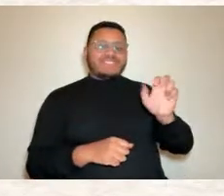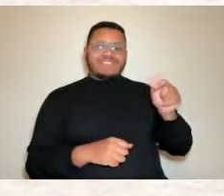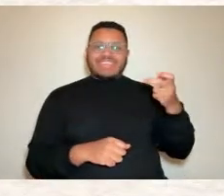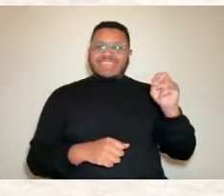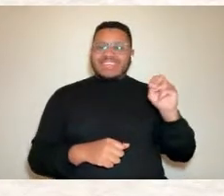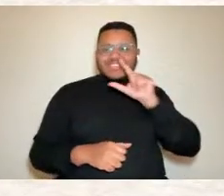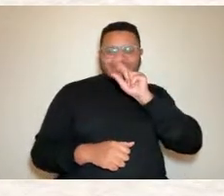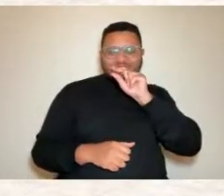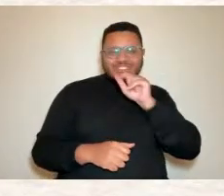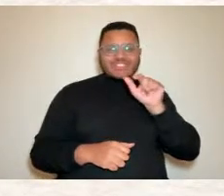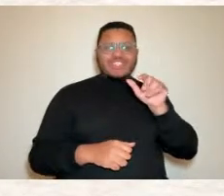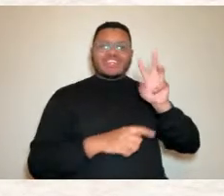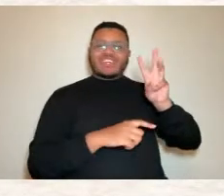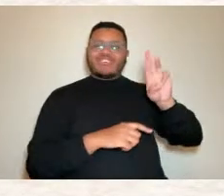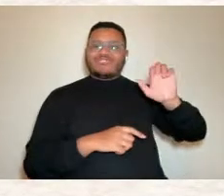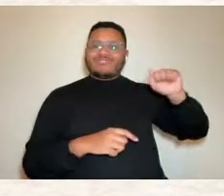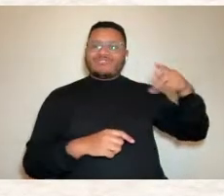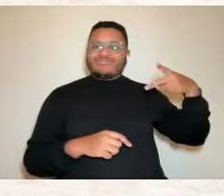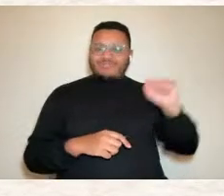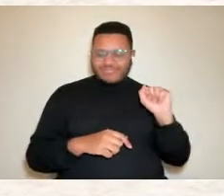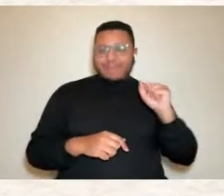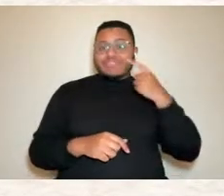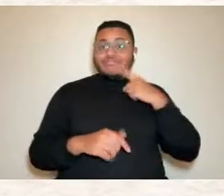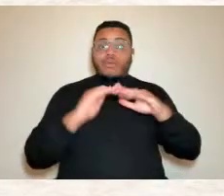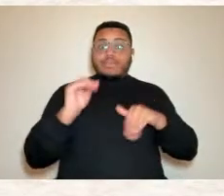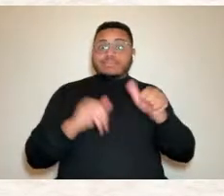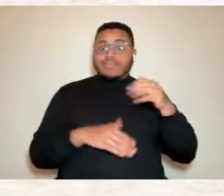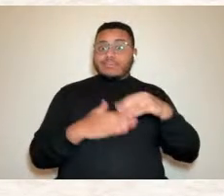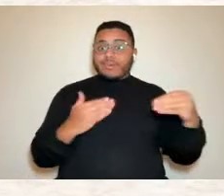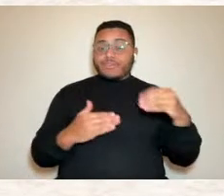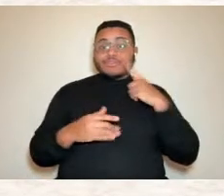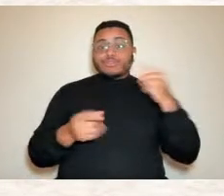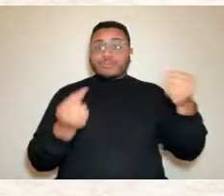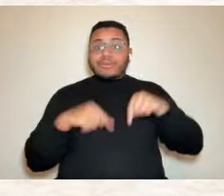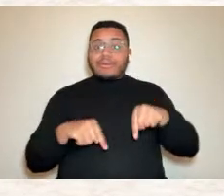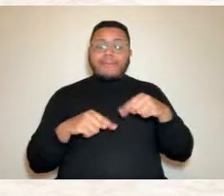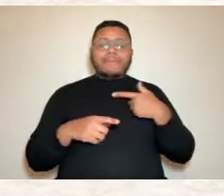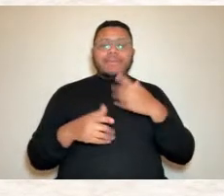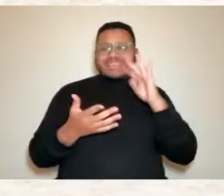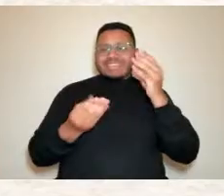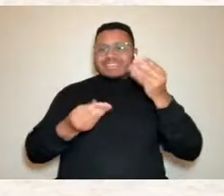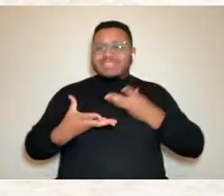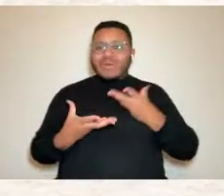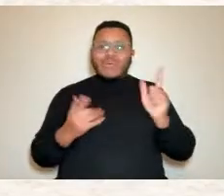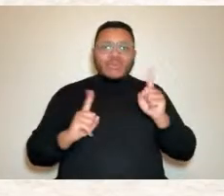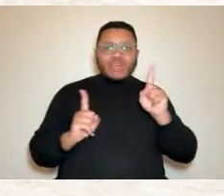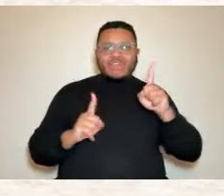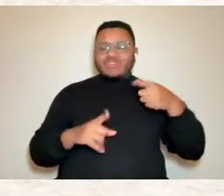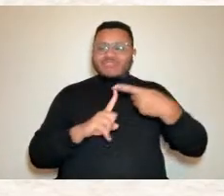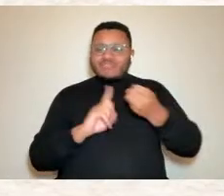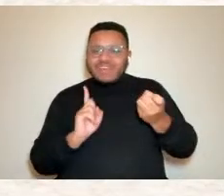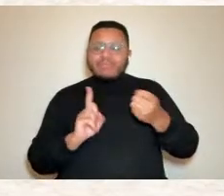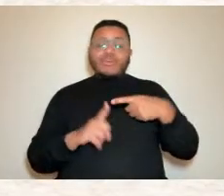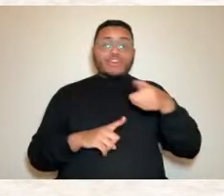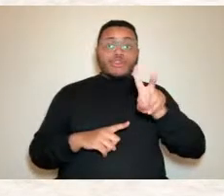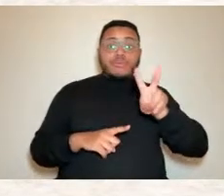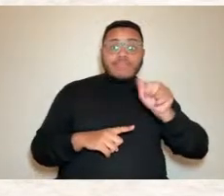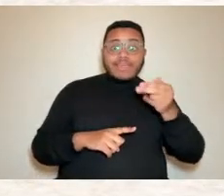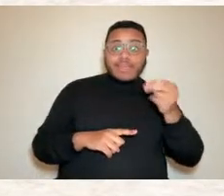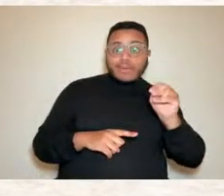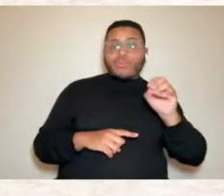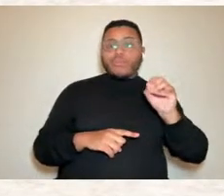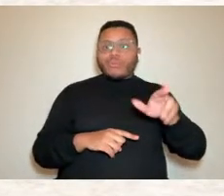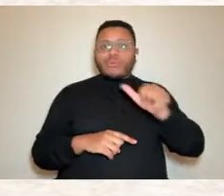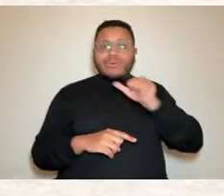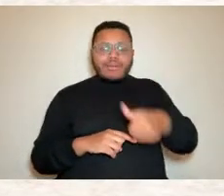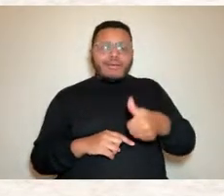so excited. So as you all come on in, please let us know where you're from, if you're vegan or not, and also